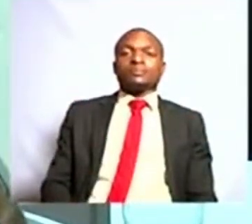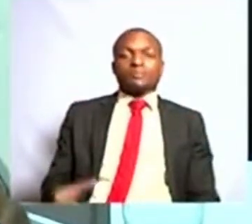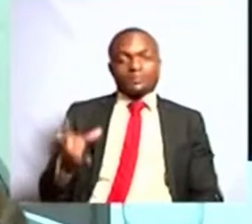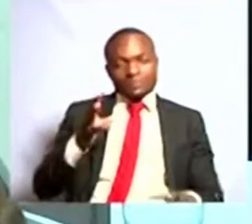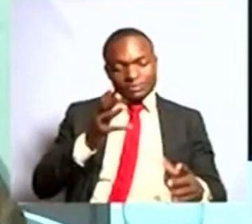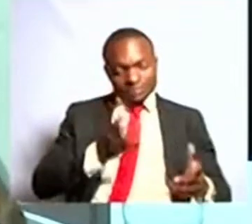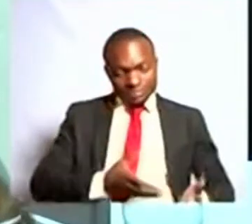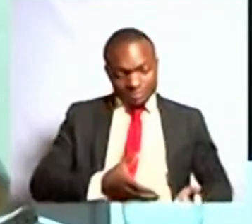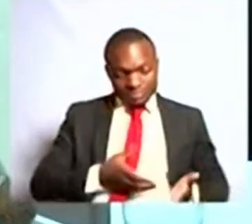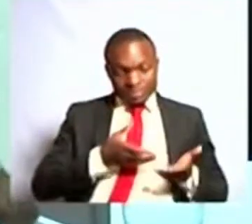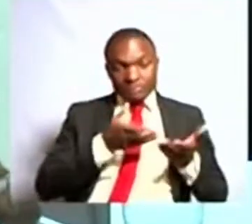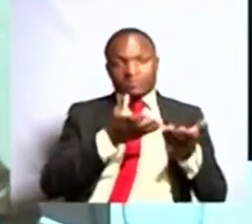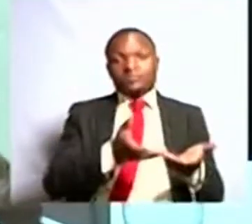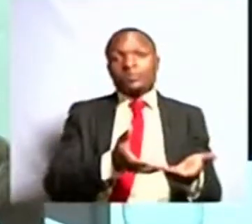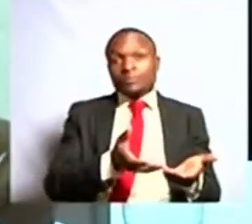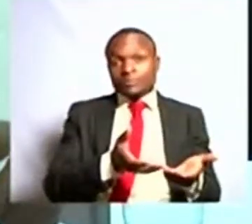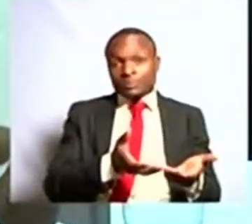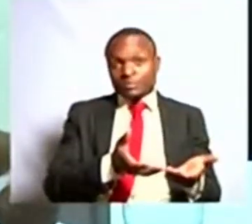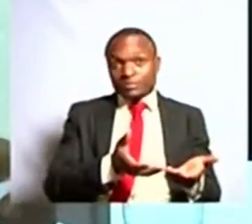express